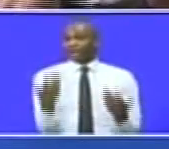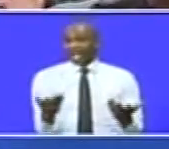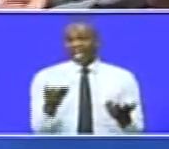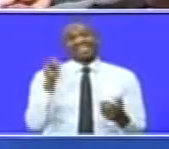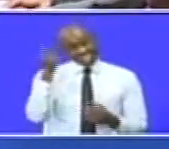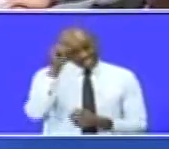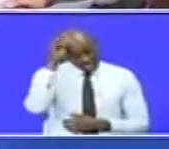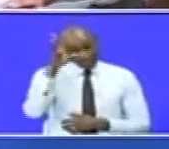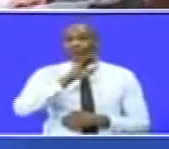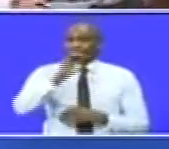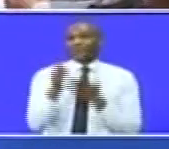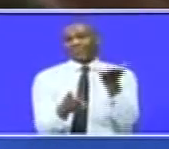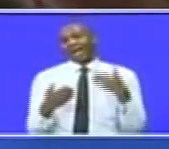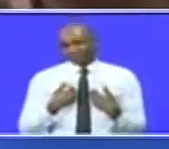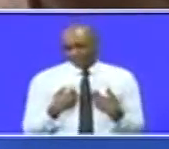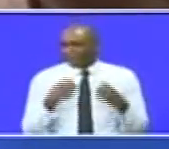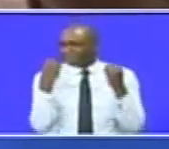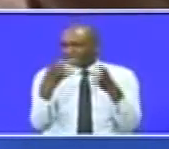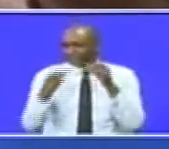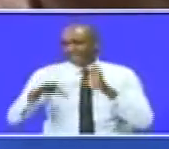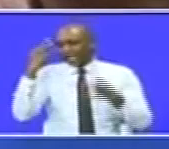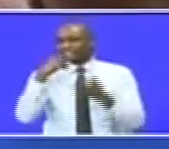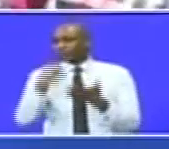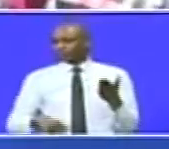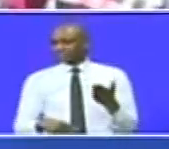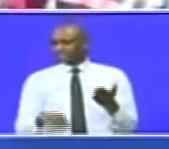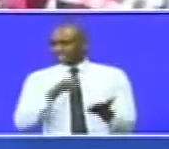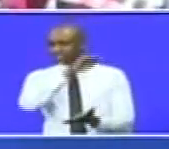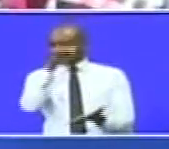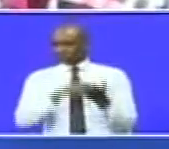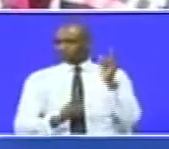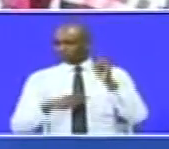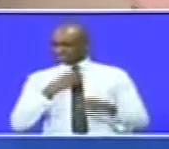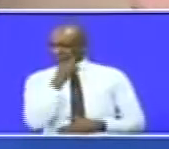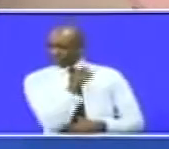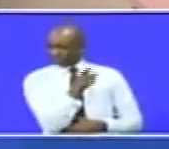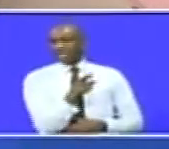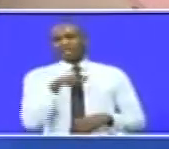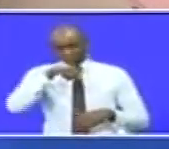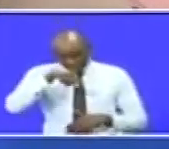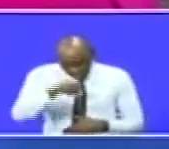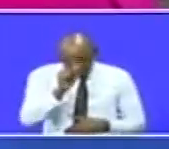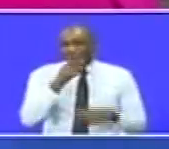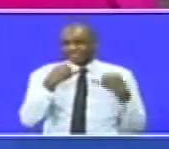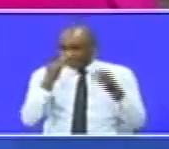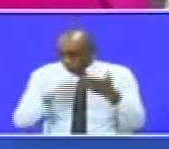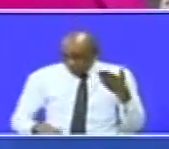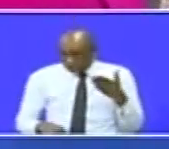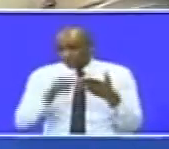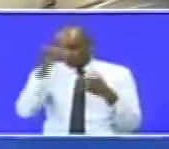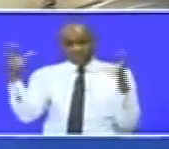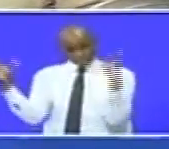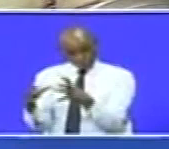Kenyatta's Kiambu home turf. Many analysts argue that the Central tour is part of a frantic effort by the